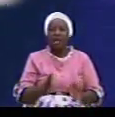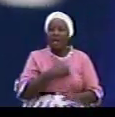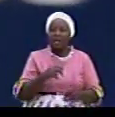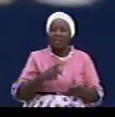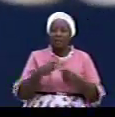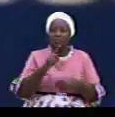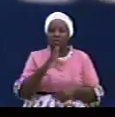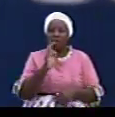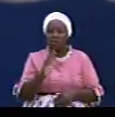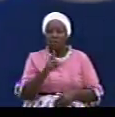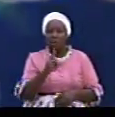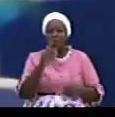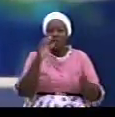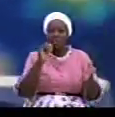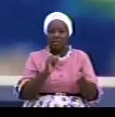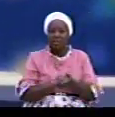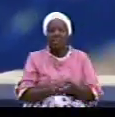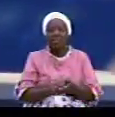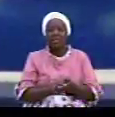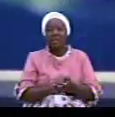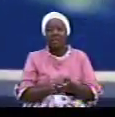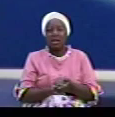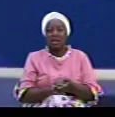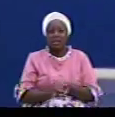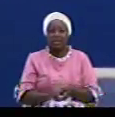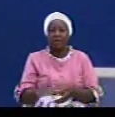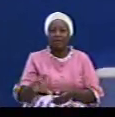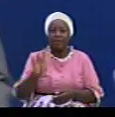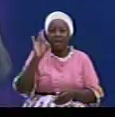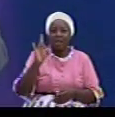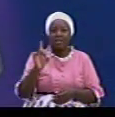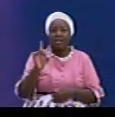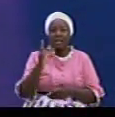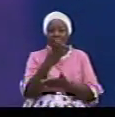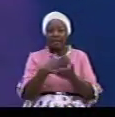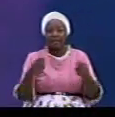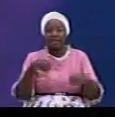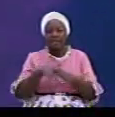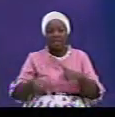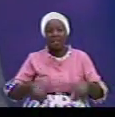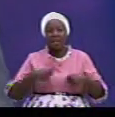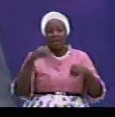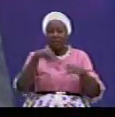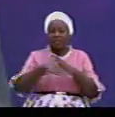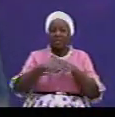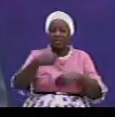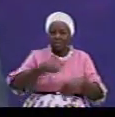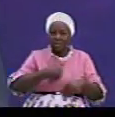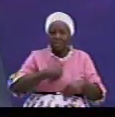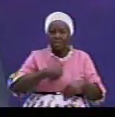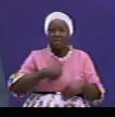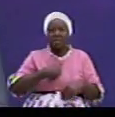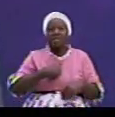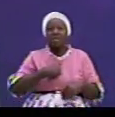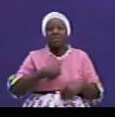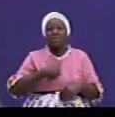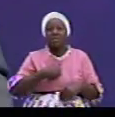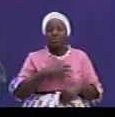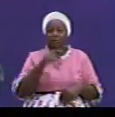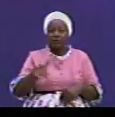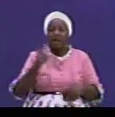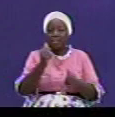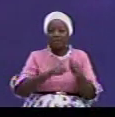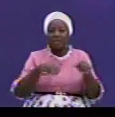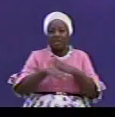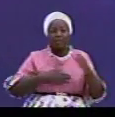one that finds everything in life, in my life, possible. Whom do